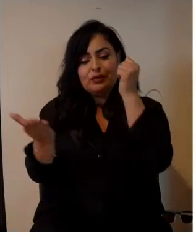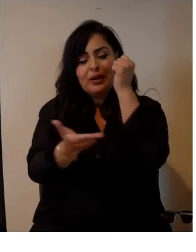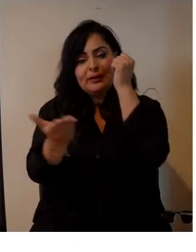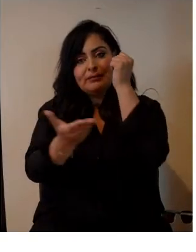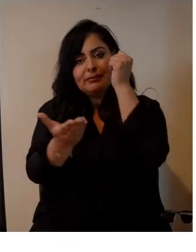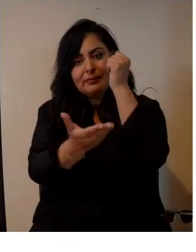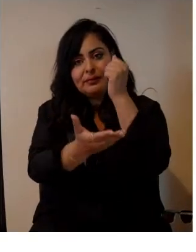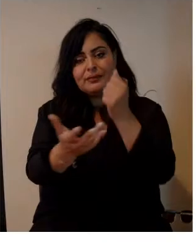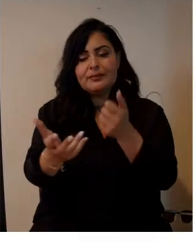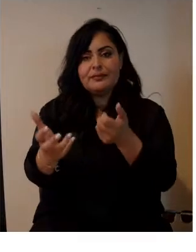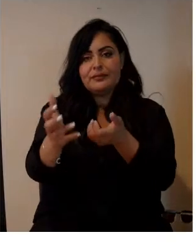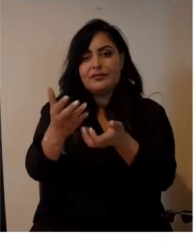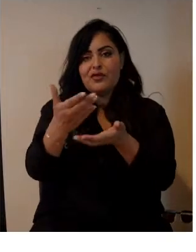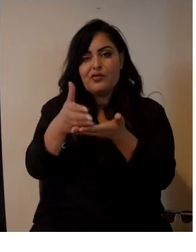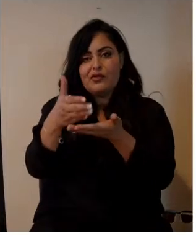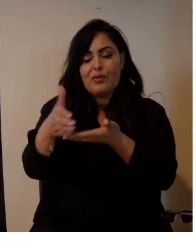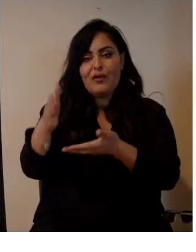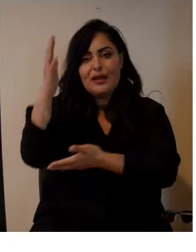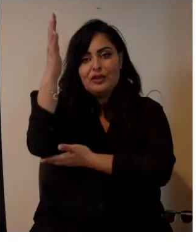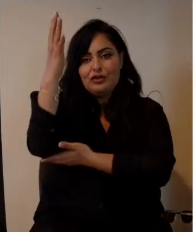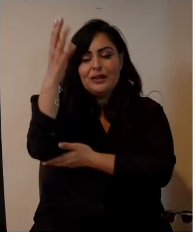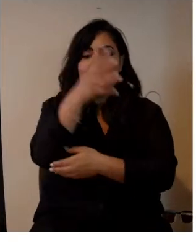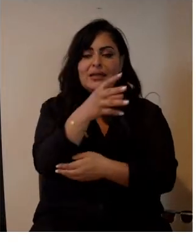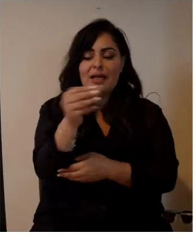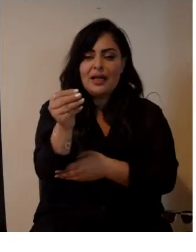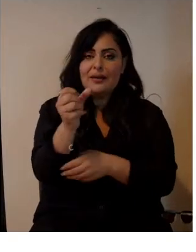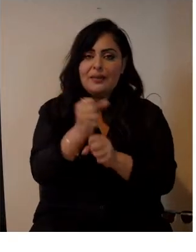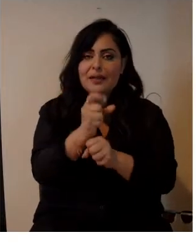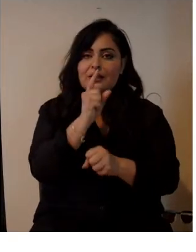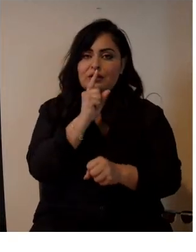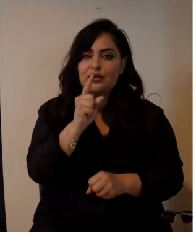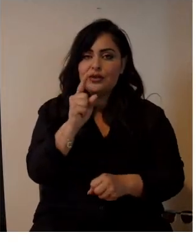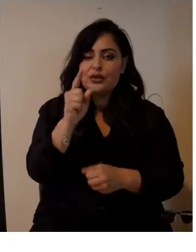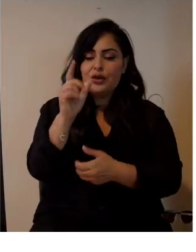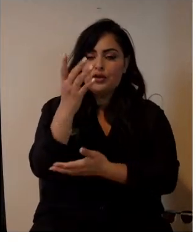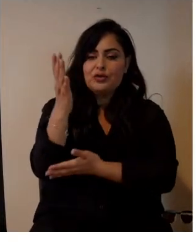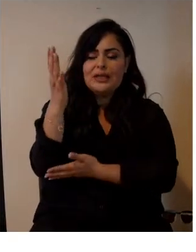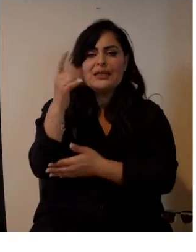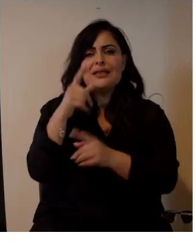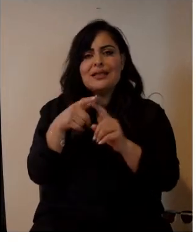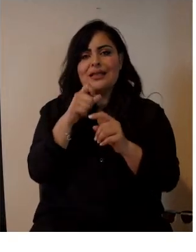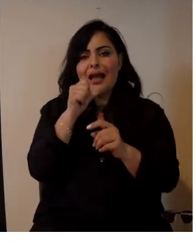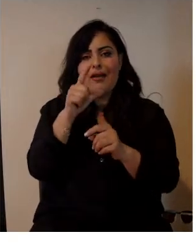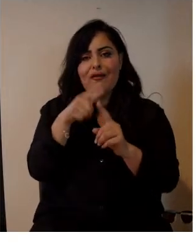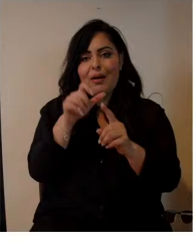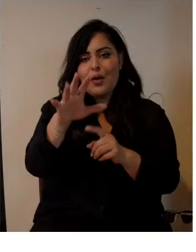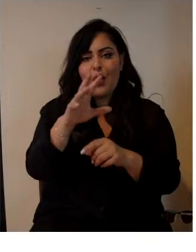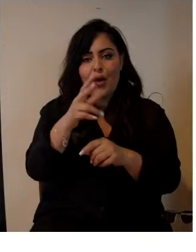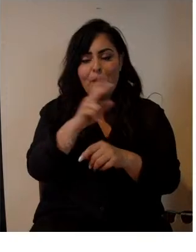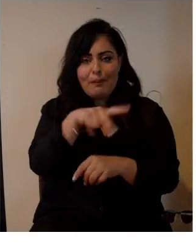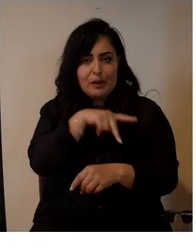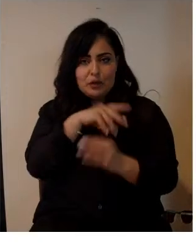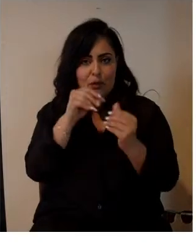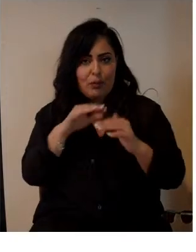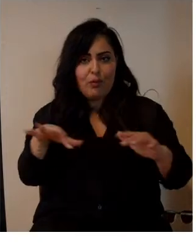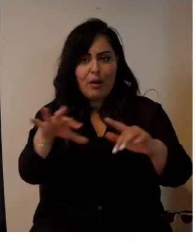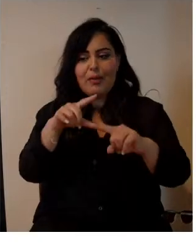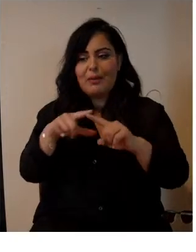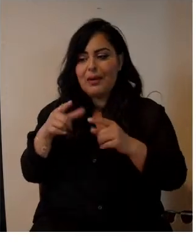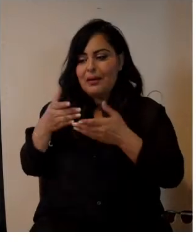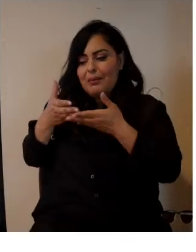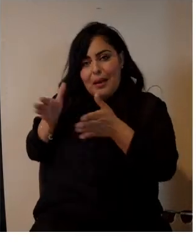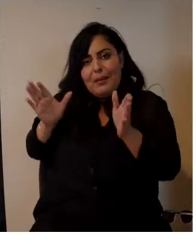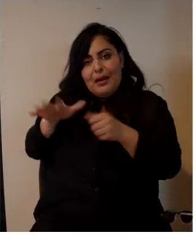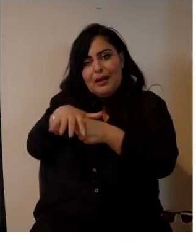consider removing trees and taking trees not from your private property but along the public right-of-way to clear